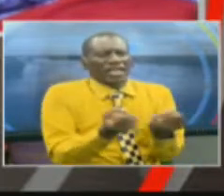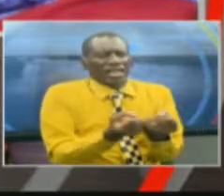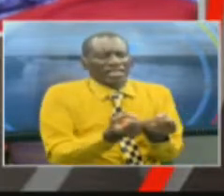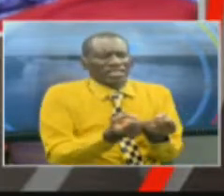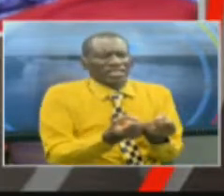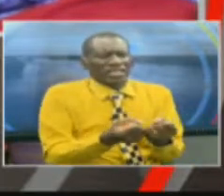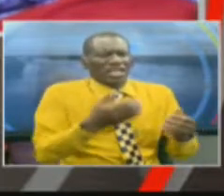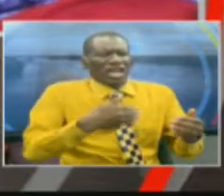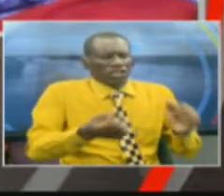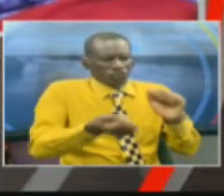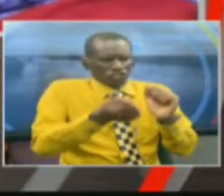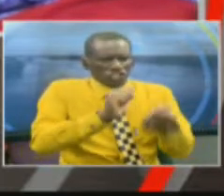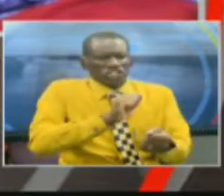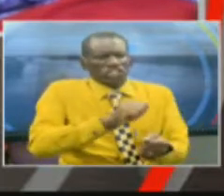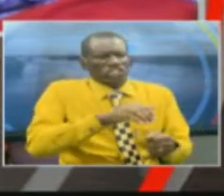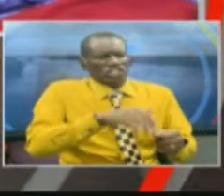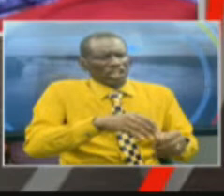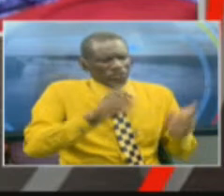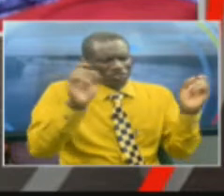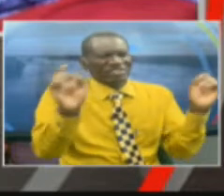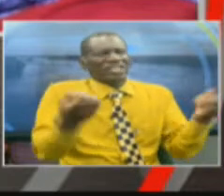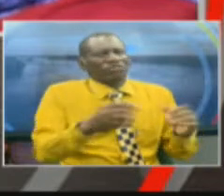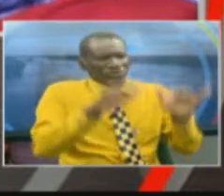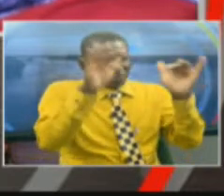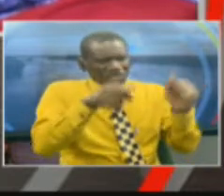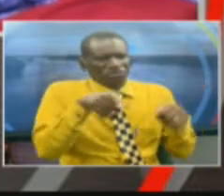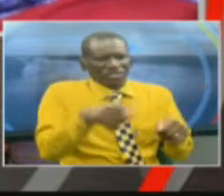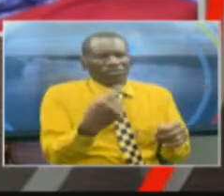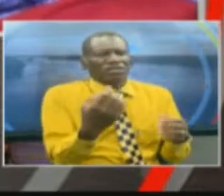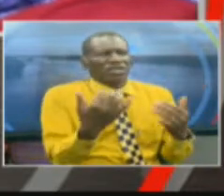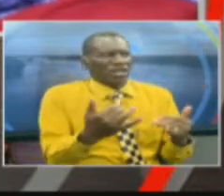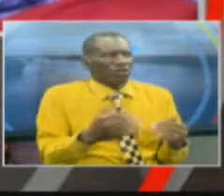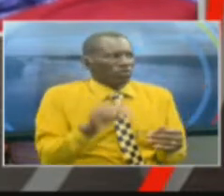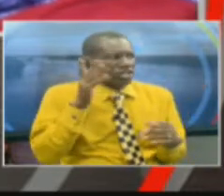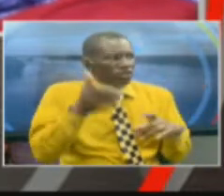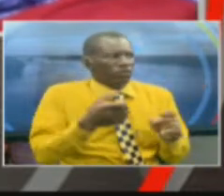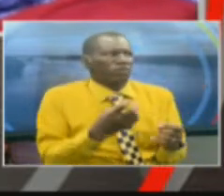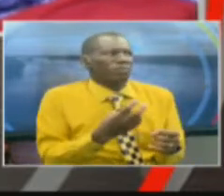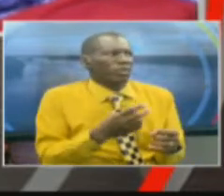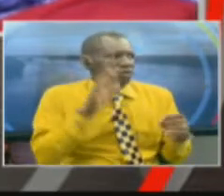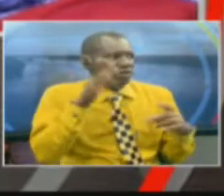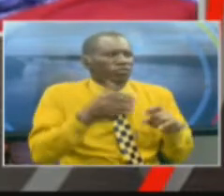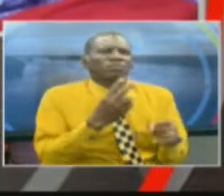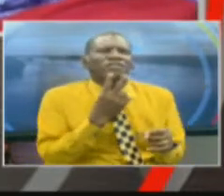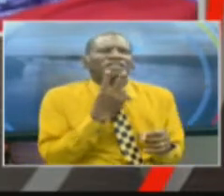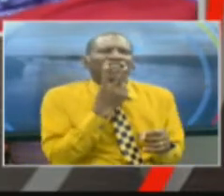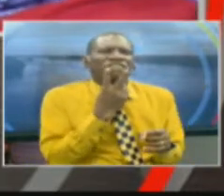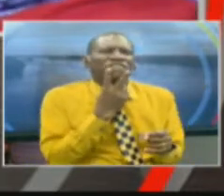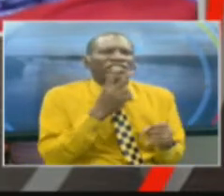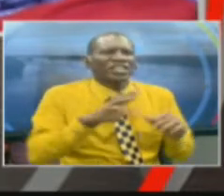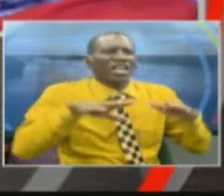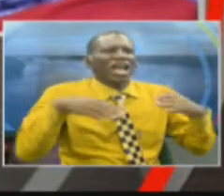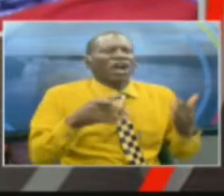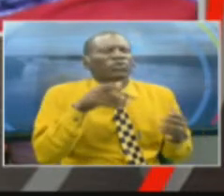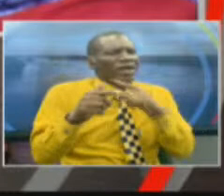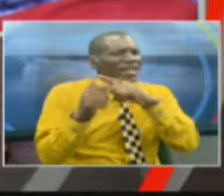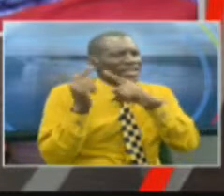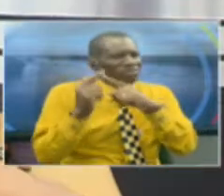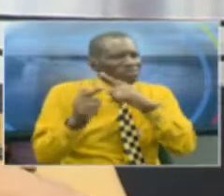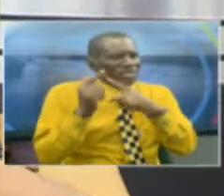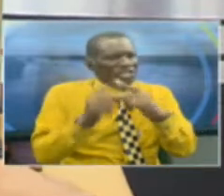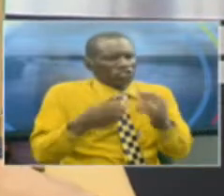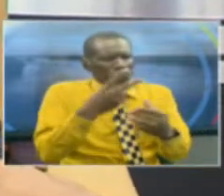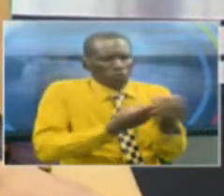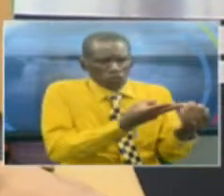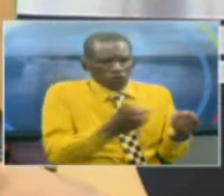or watembe. Okay, let's hear from Elvis. How has your experience been? Both of